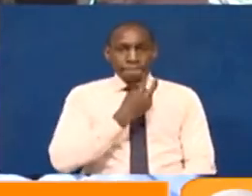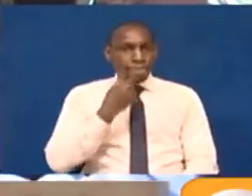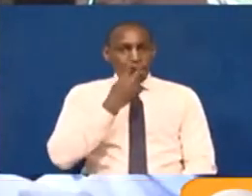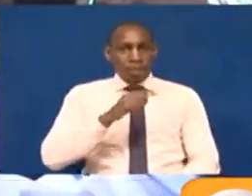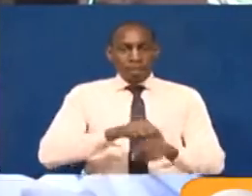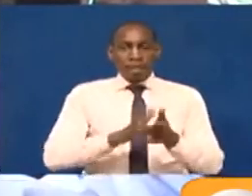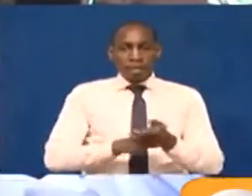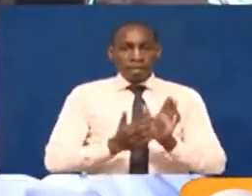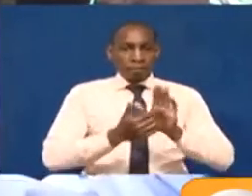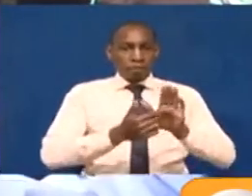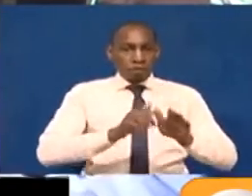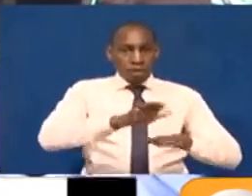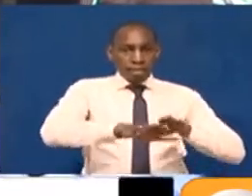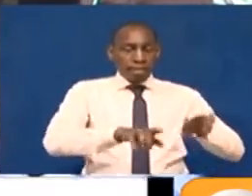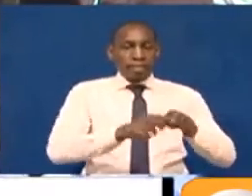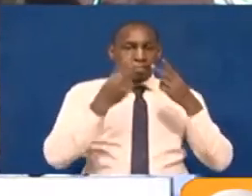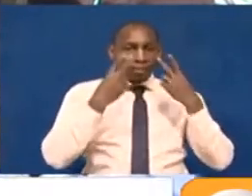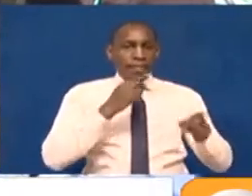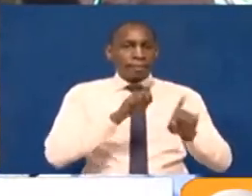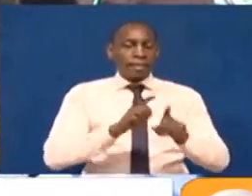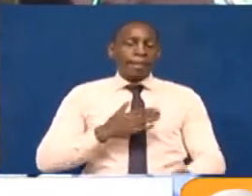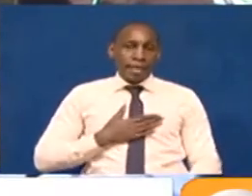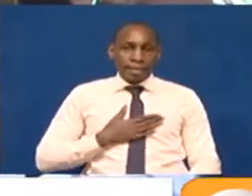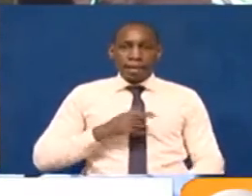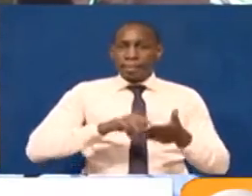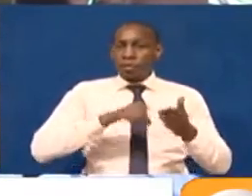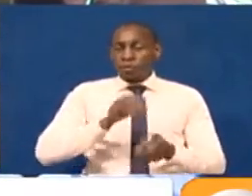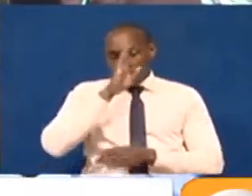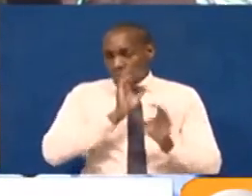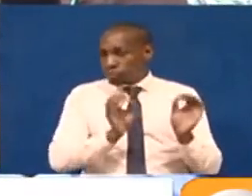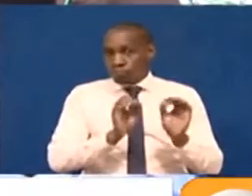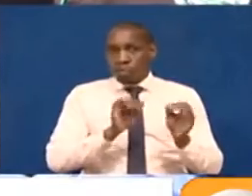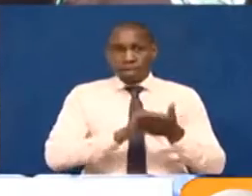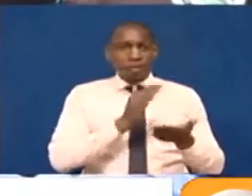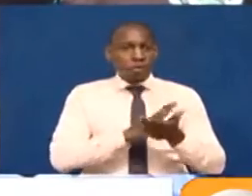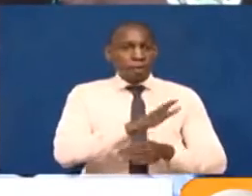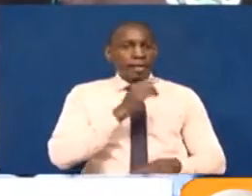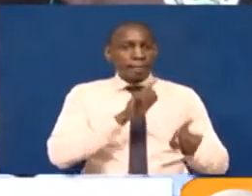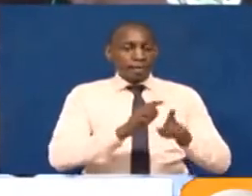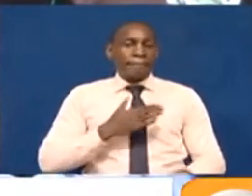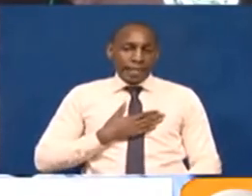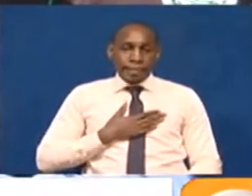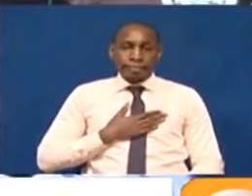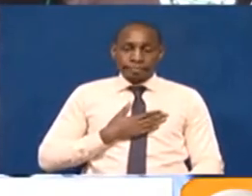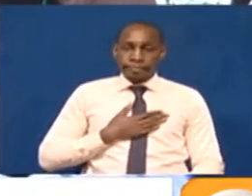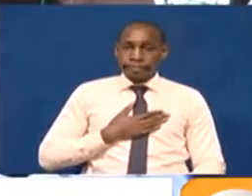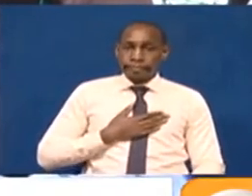vile nimetolewa chini, miguu, nimeona ni ya my brother. Kwa hivyo sina doubt ya kusema ati huyo si my brother, ni my